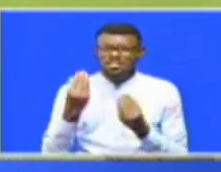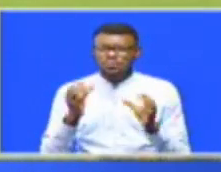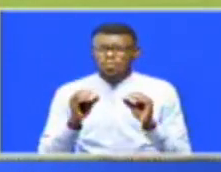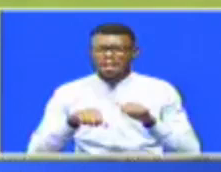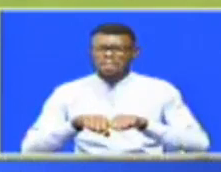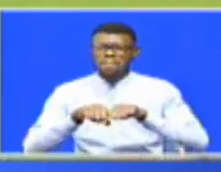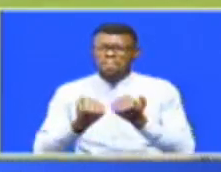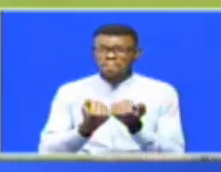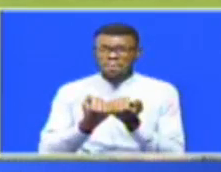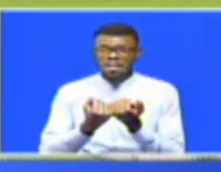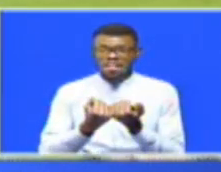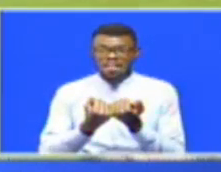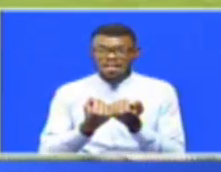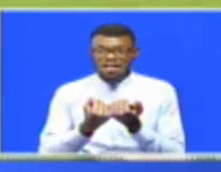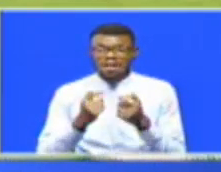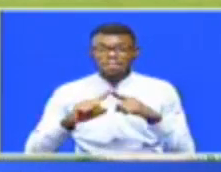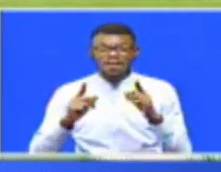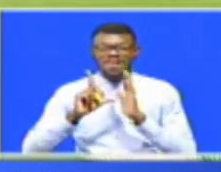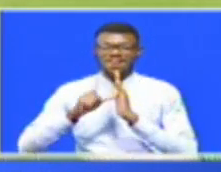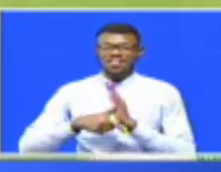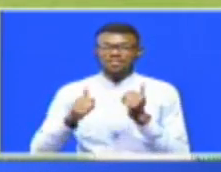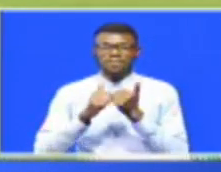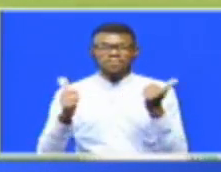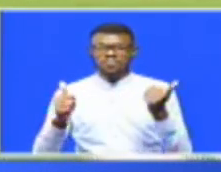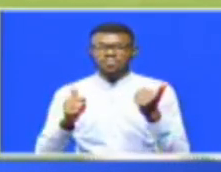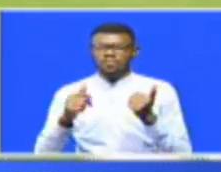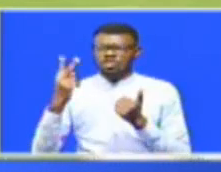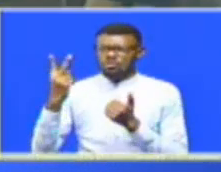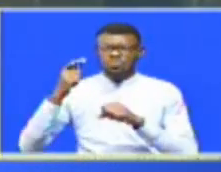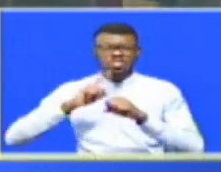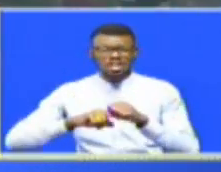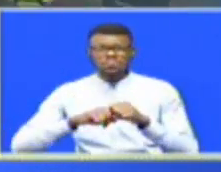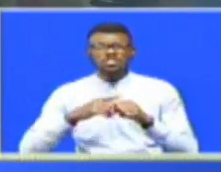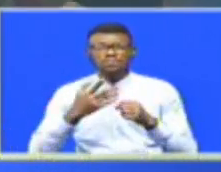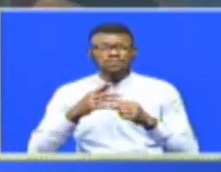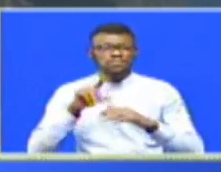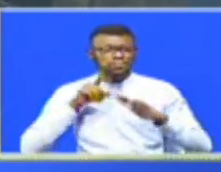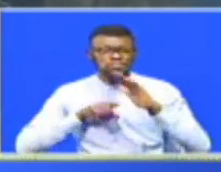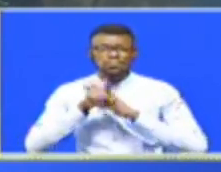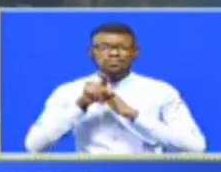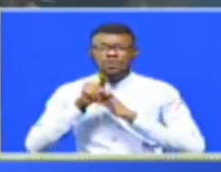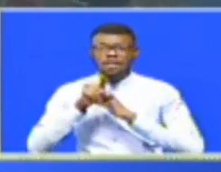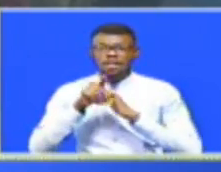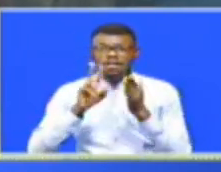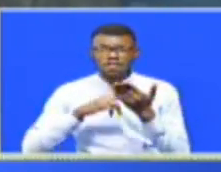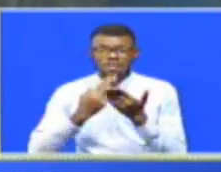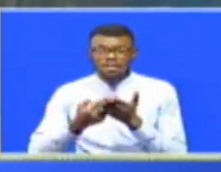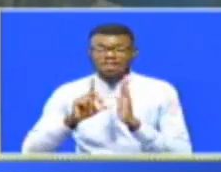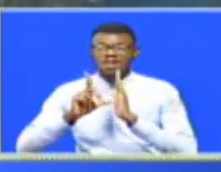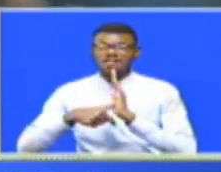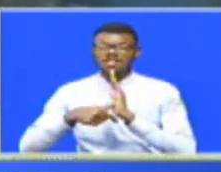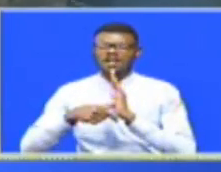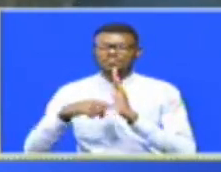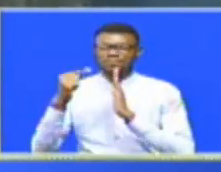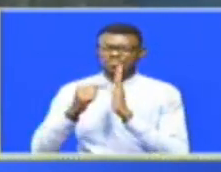injury before getting back to his best and conceded only twice in 8 games before the league was called off. The